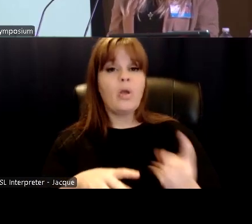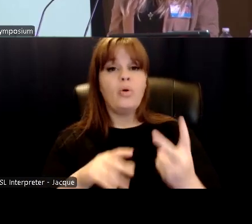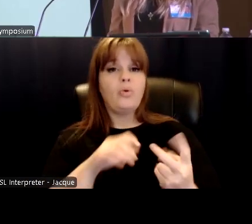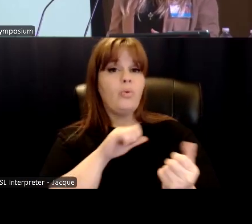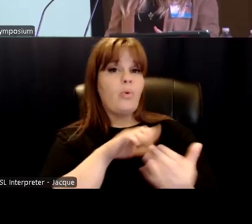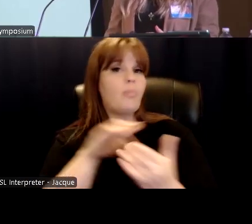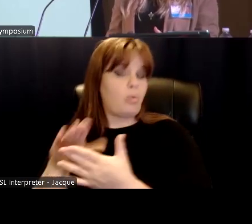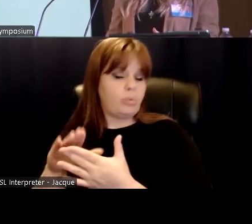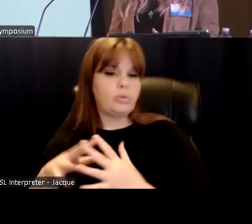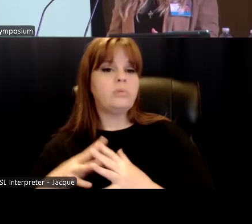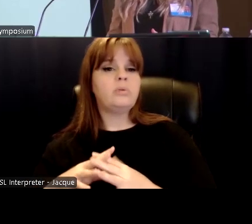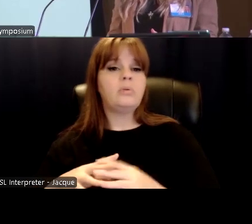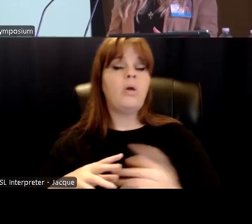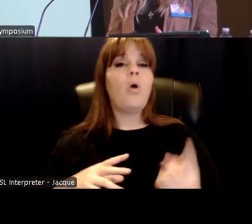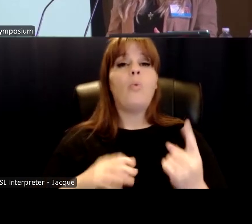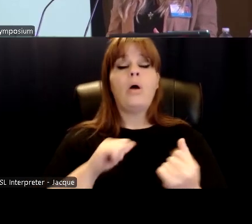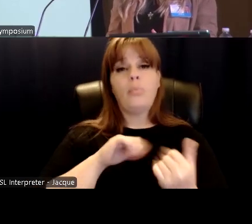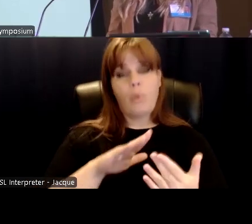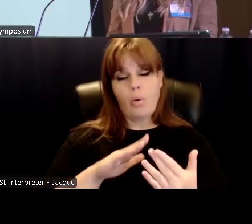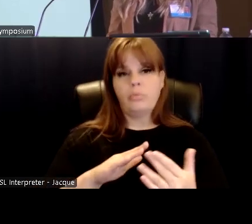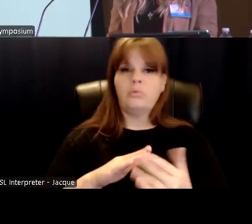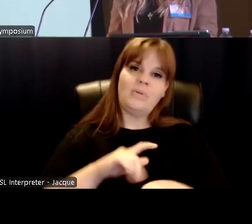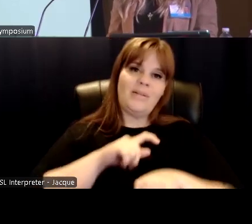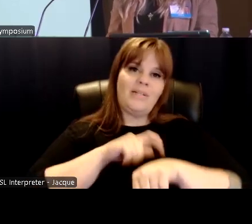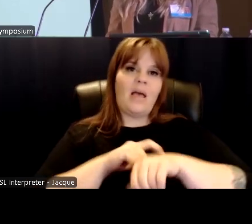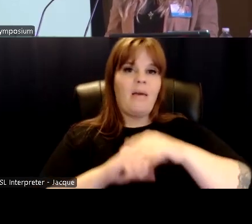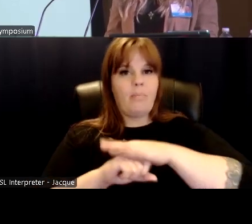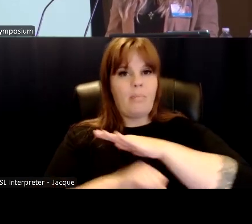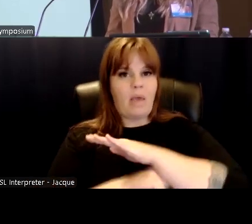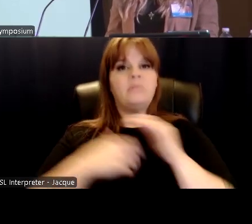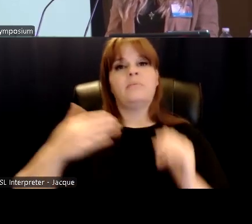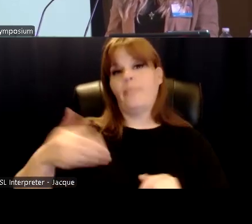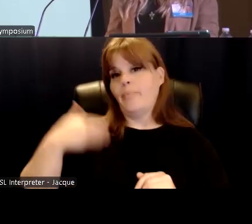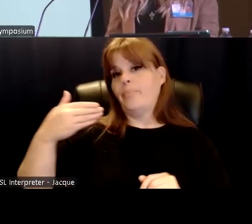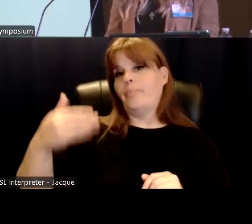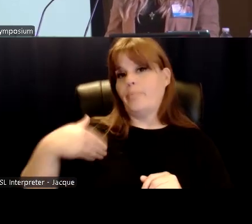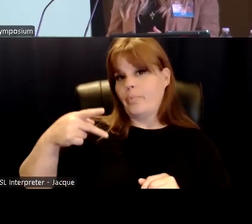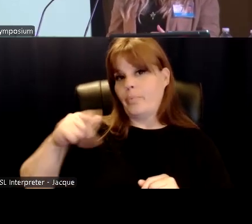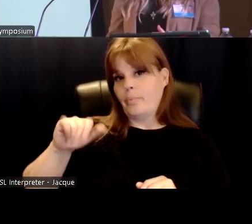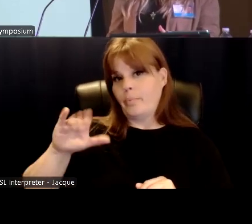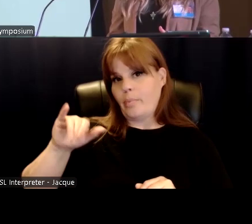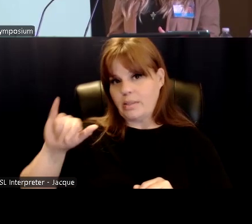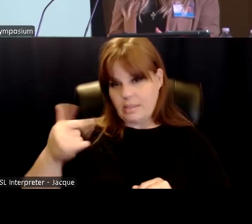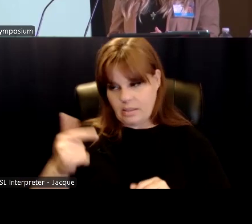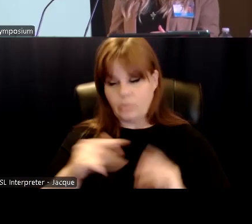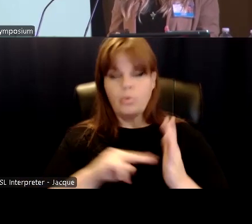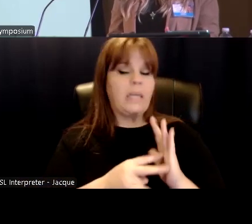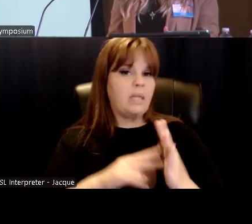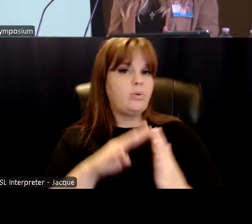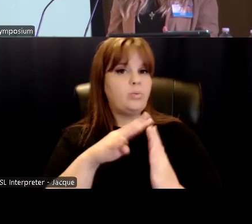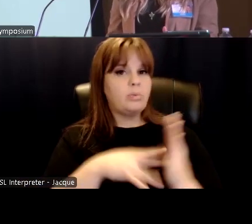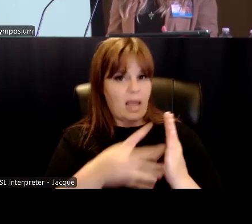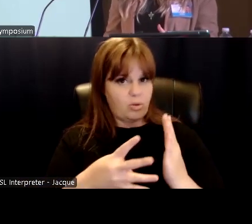to doing this. One approach is time-based pacing. And this is where you schedule an activity